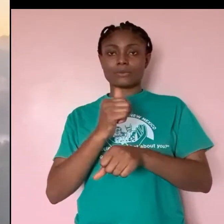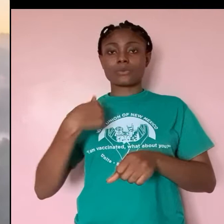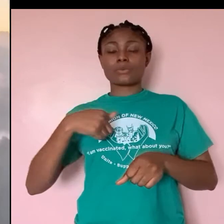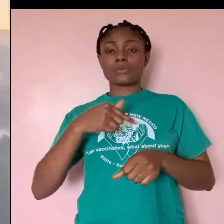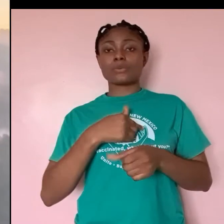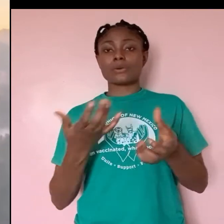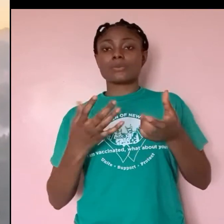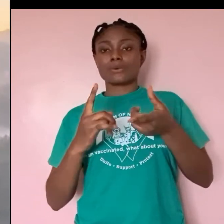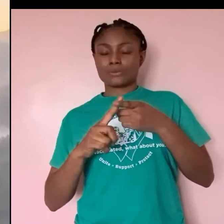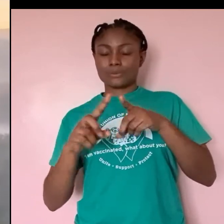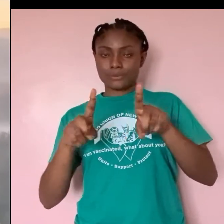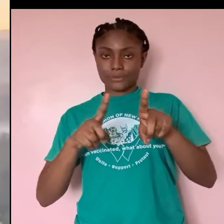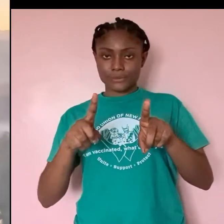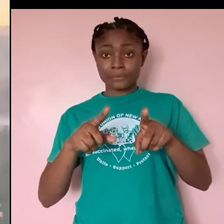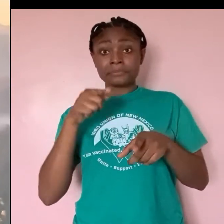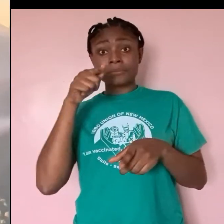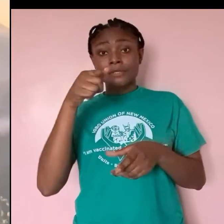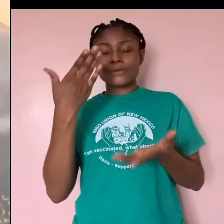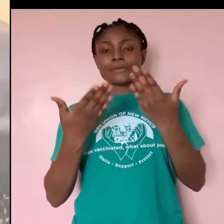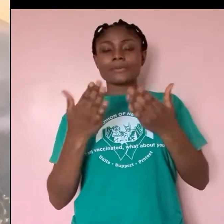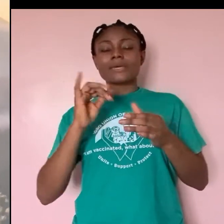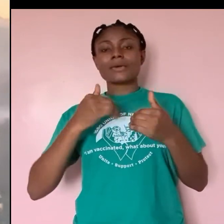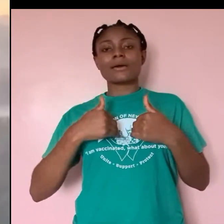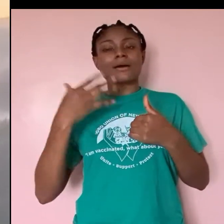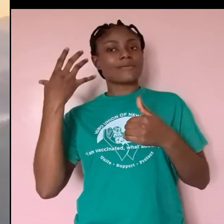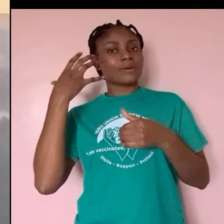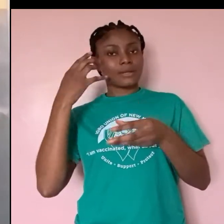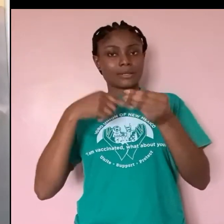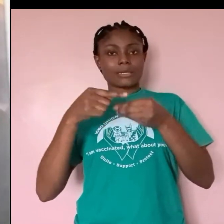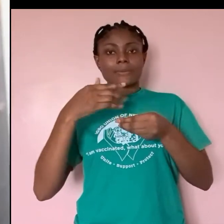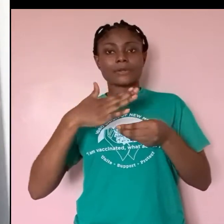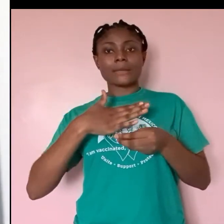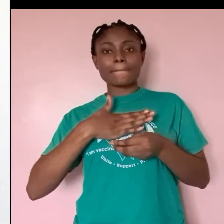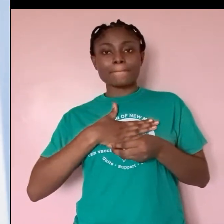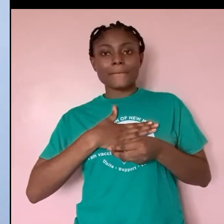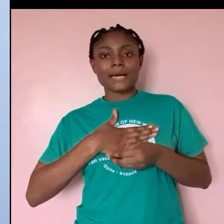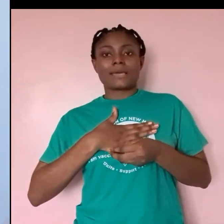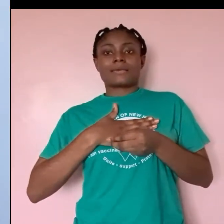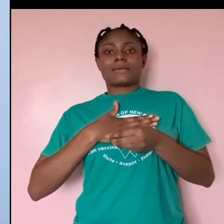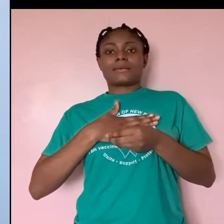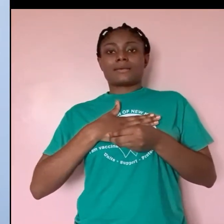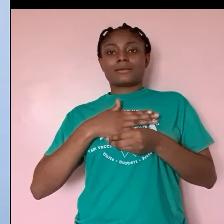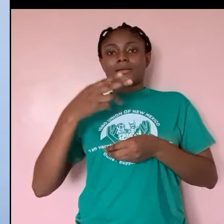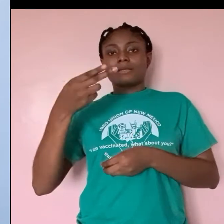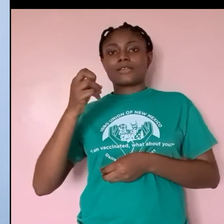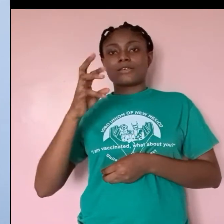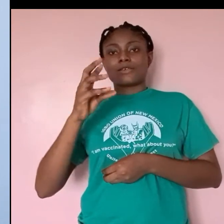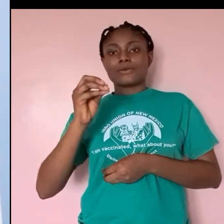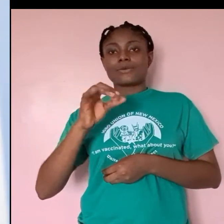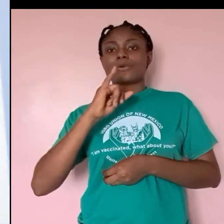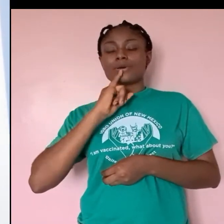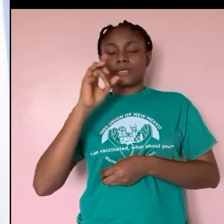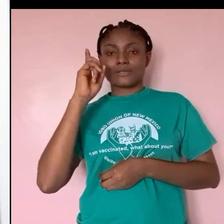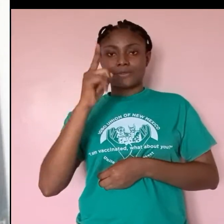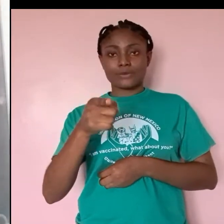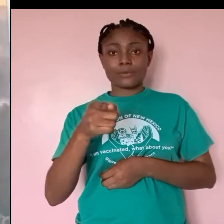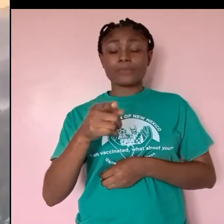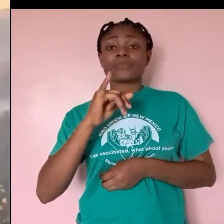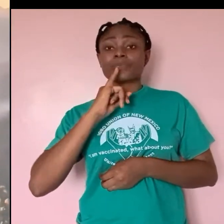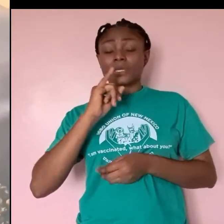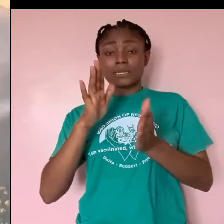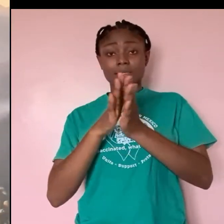do. You may have heard about My Hero Is You. My Hero Is You is a